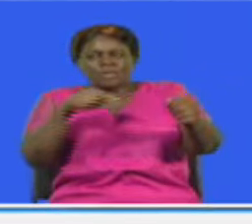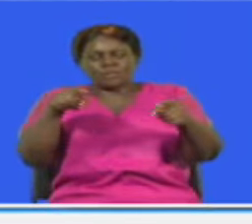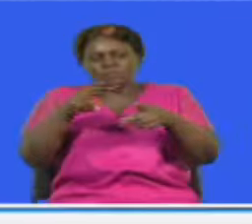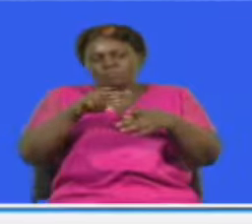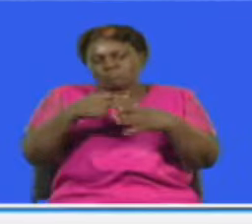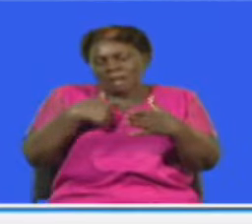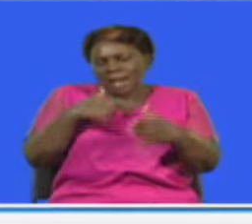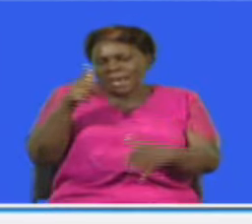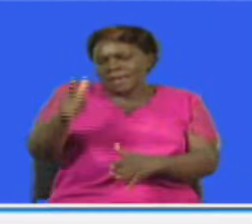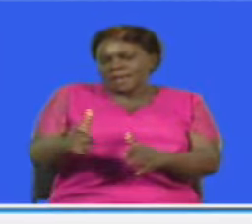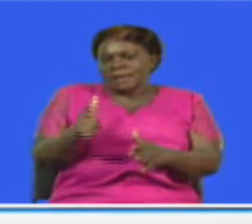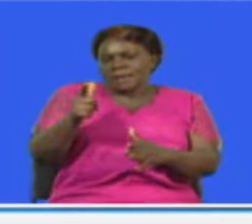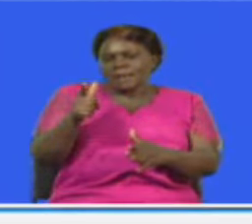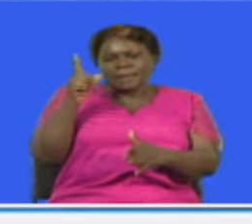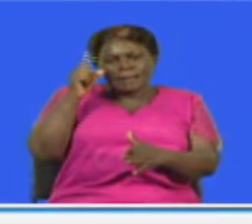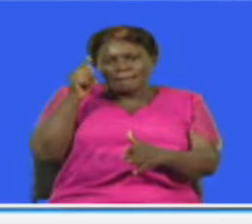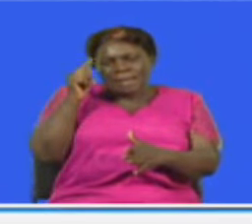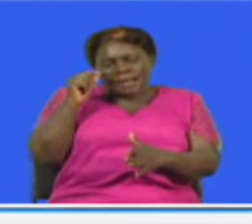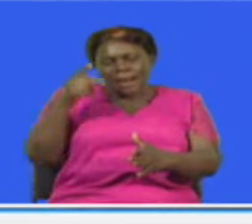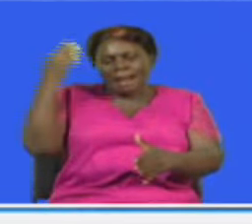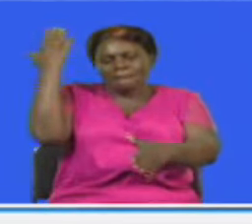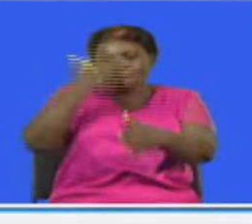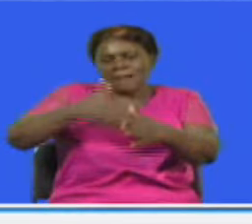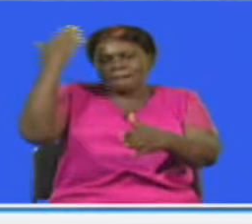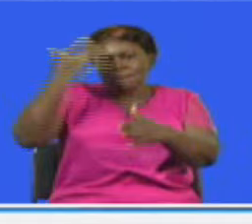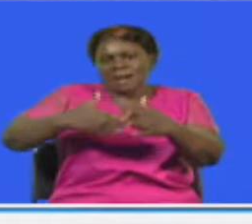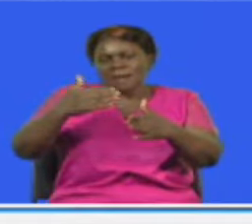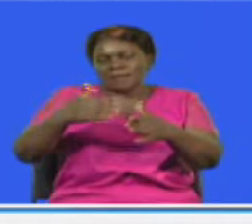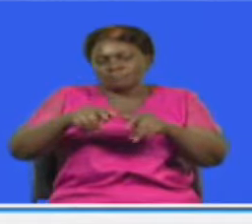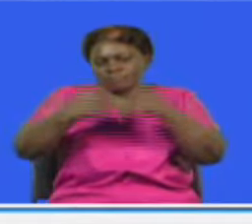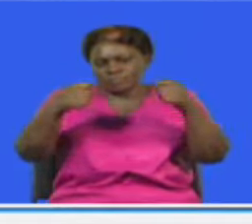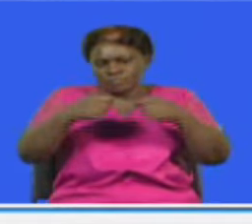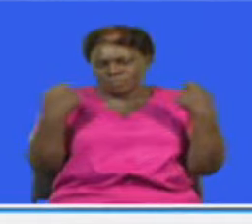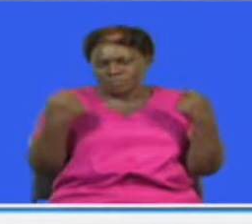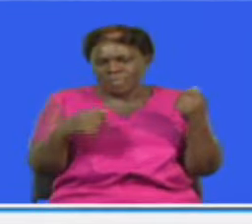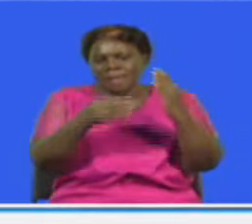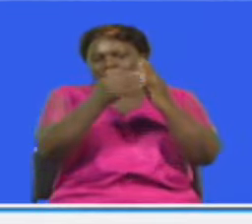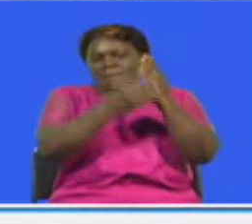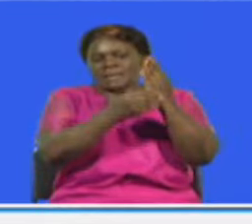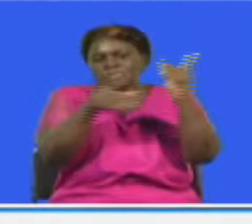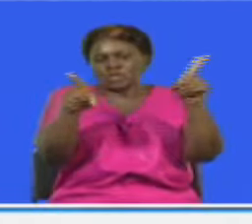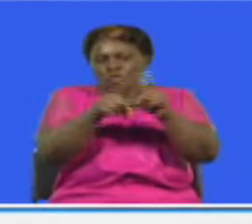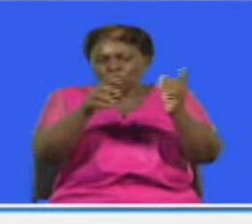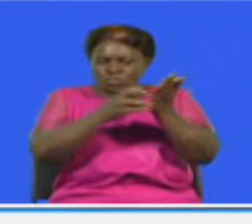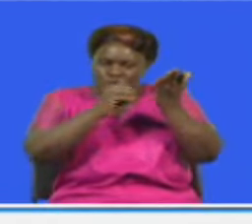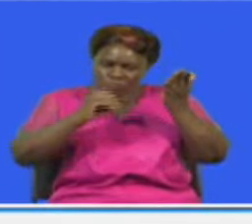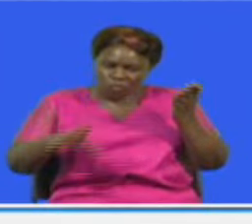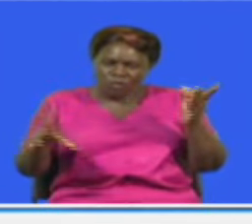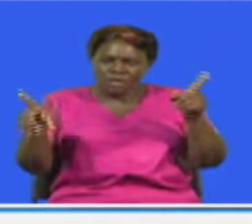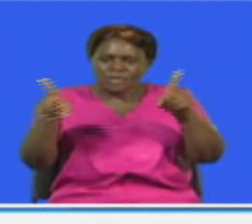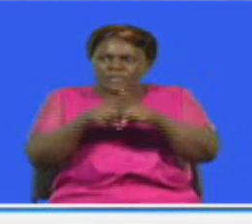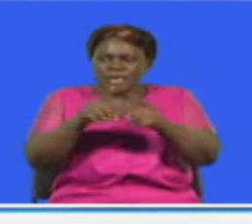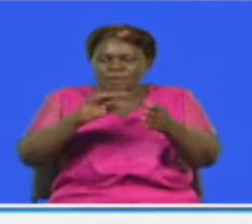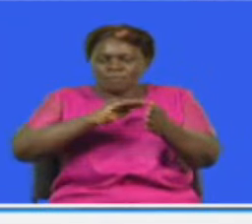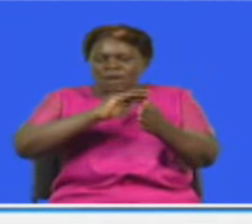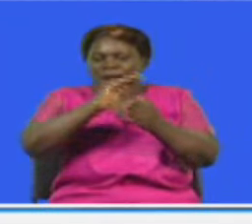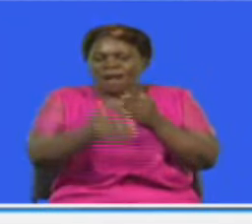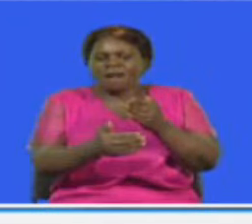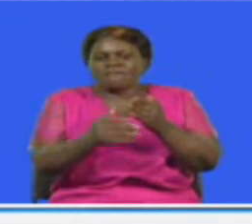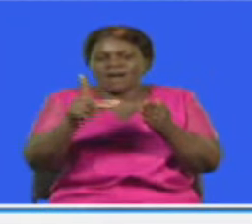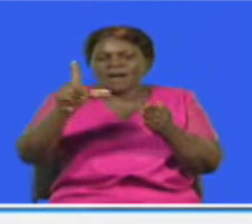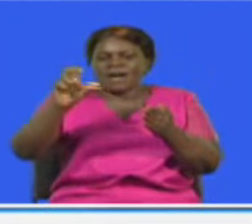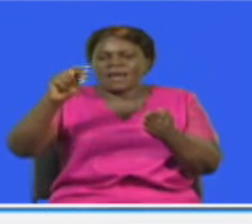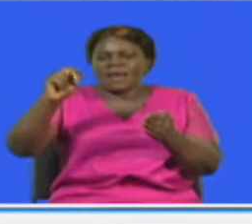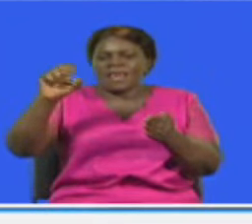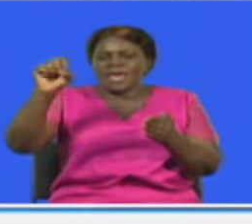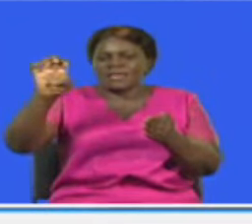imekatwa karibu kutoka yote. So imekatika yote. Battery pia waliitoa na ile ya kufunika lens ya pale mbele